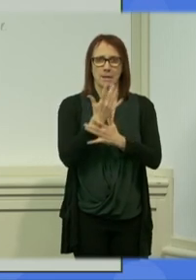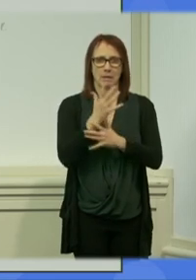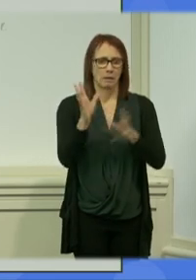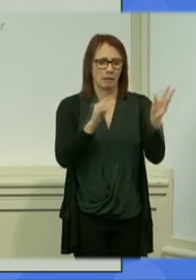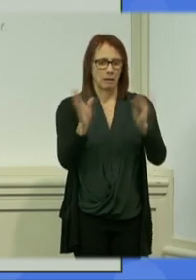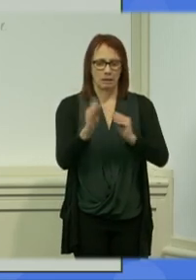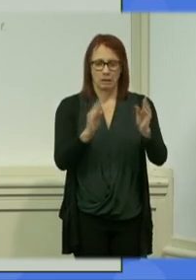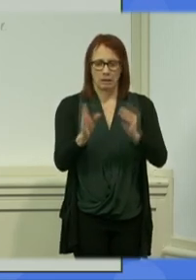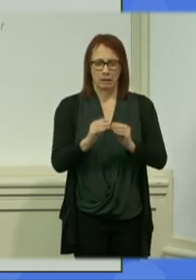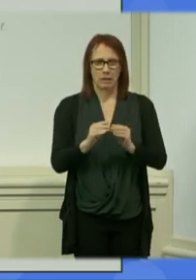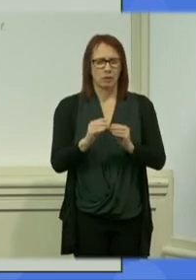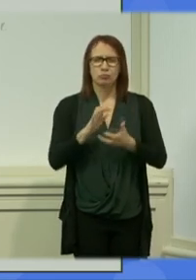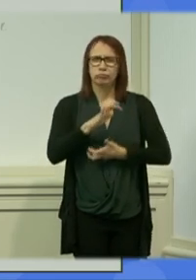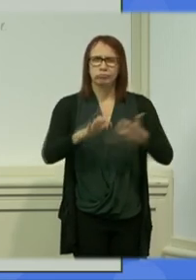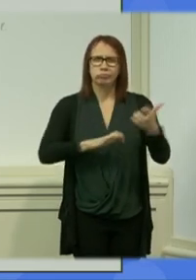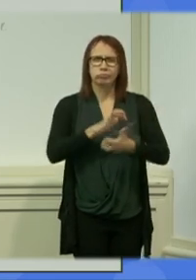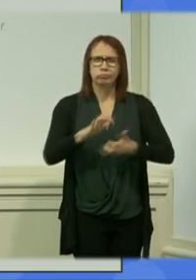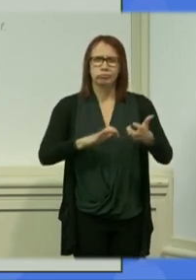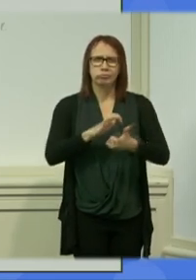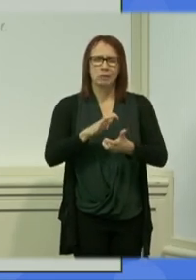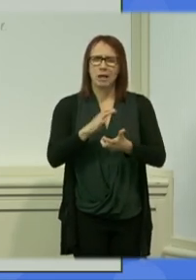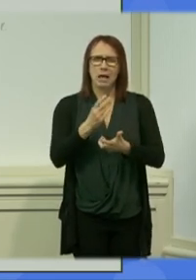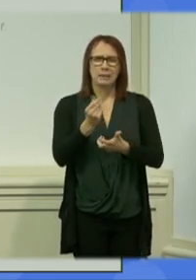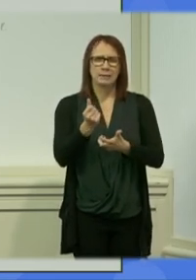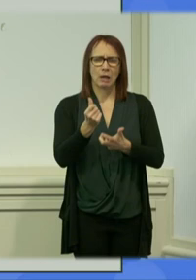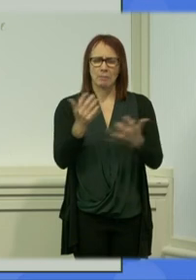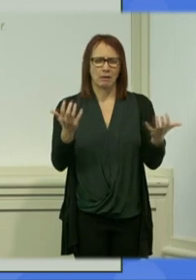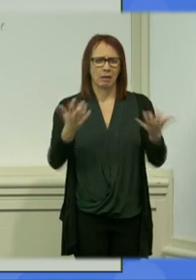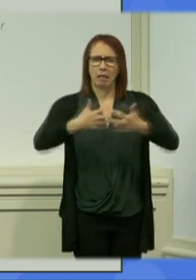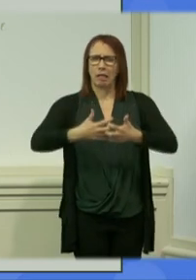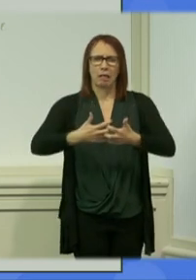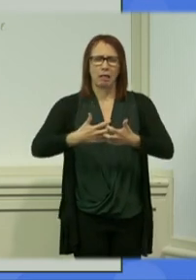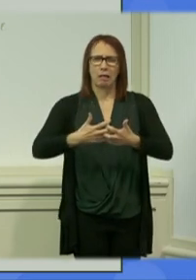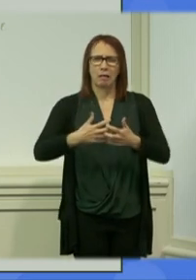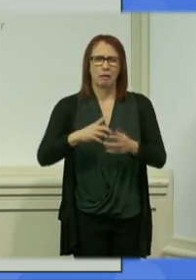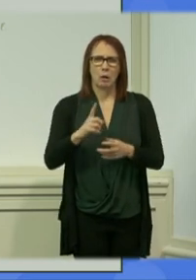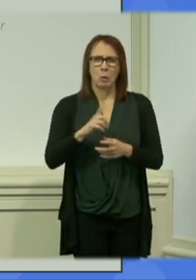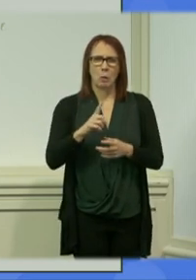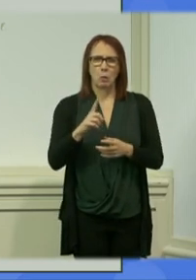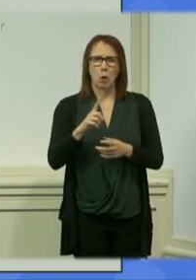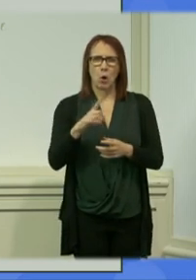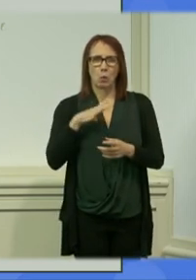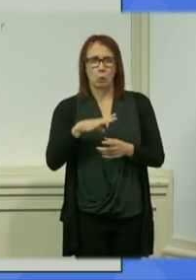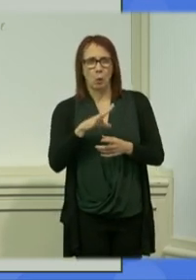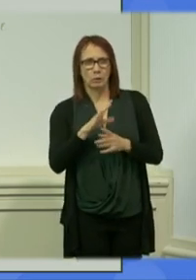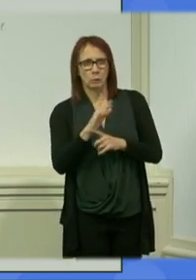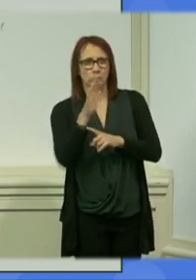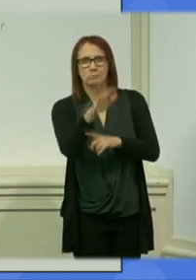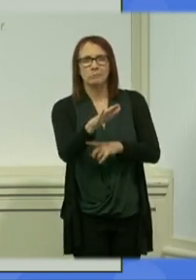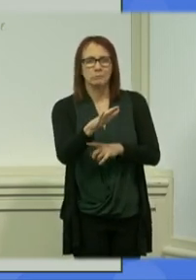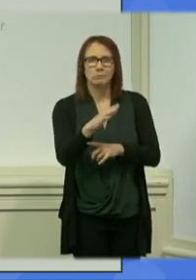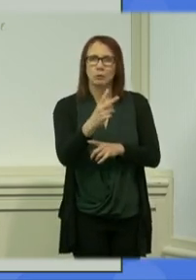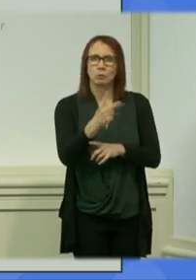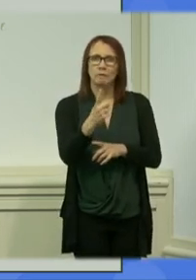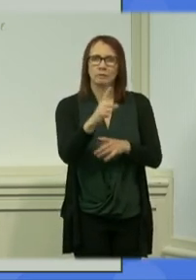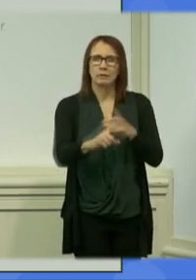of perverse incentives that don't necessarily align with what we're talking about, with what a society we should be striving for in the 21st century.